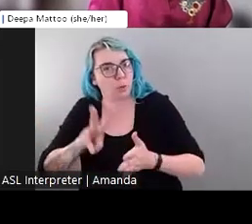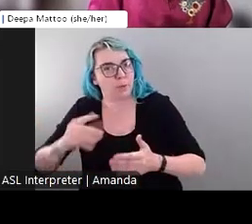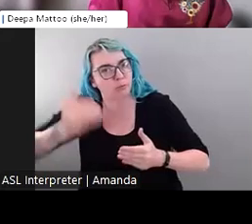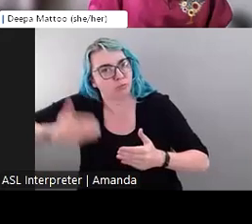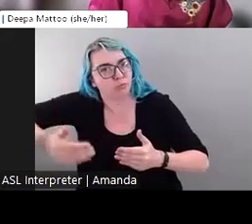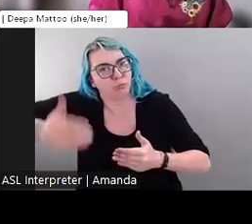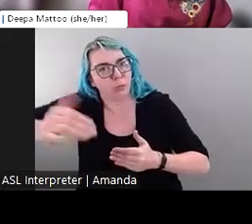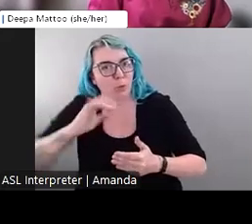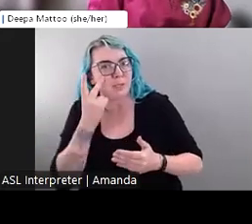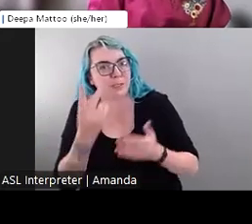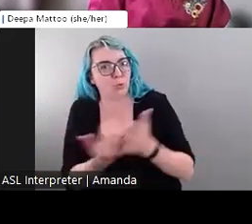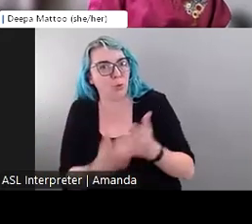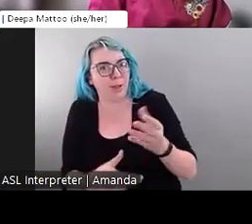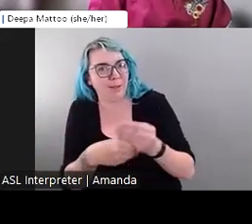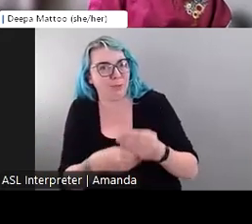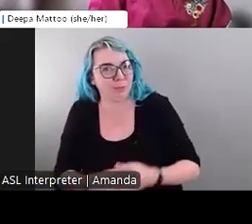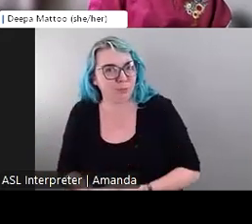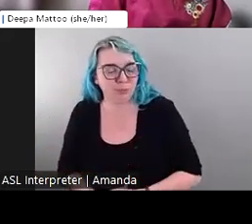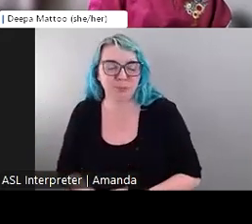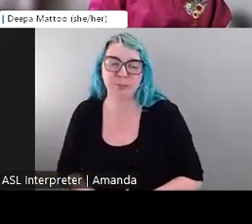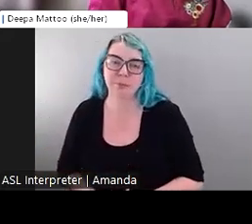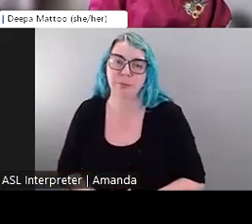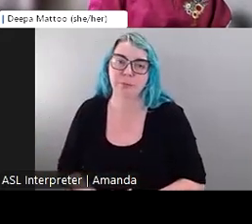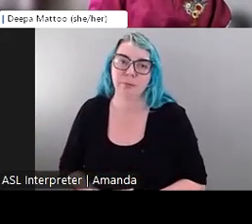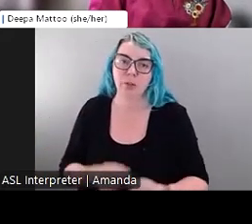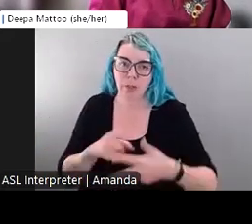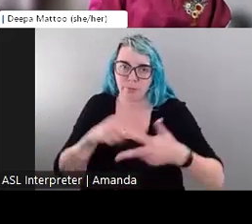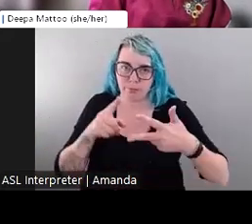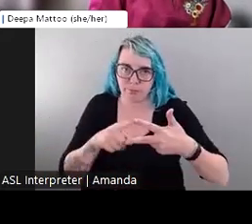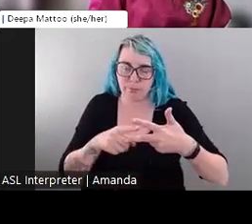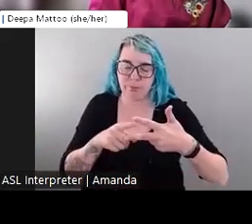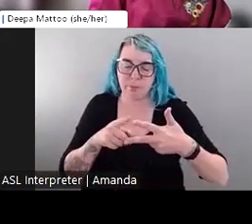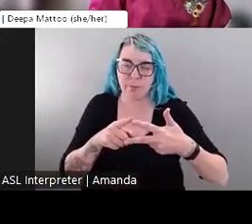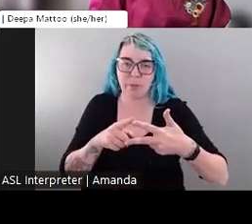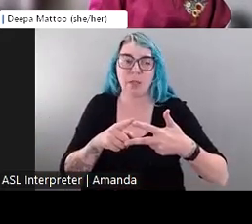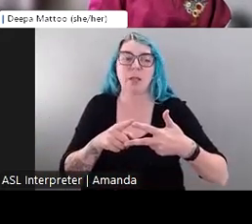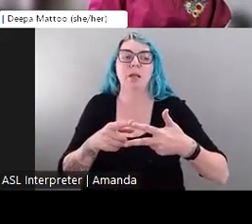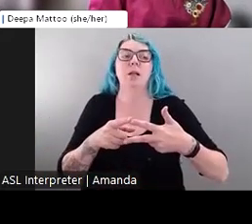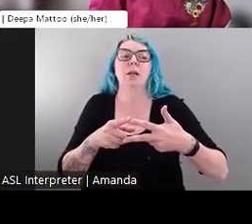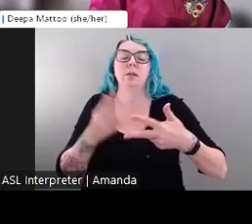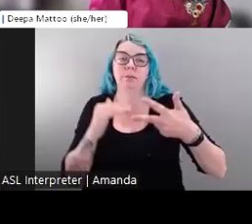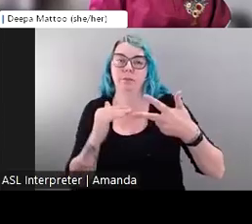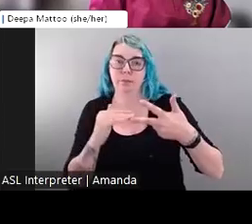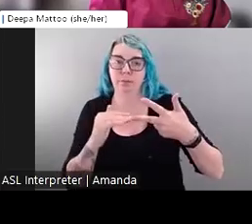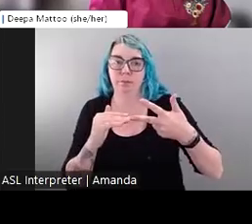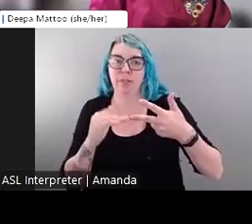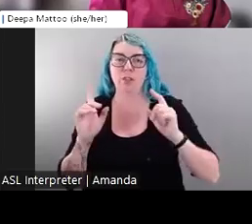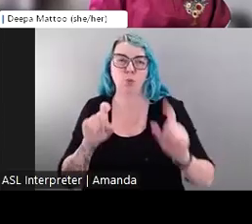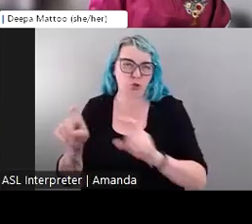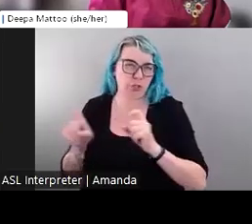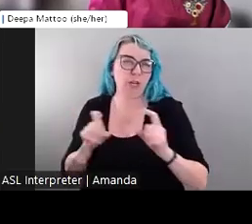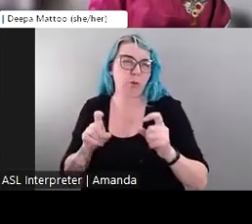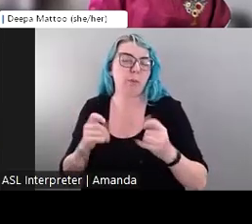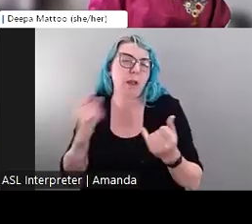So now that I've gone through these 2 components, I will get into the RISA tool and the demo of the interactive